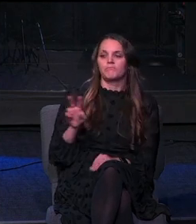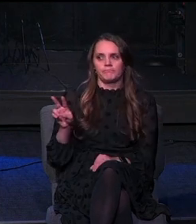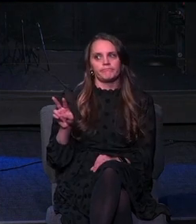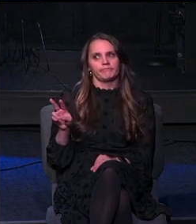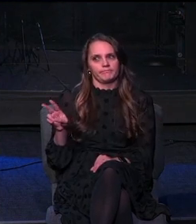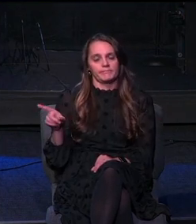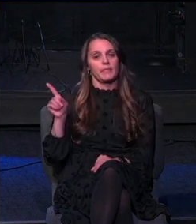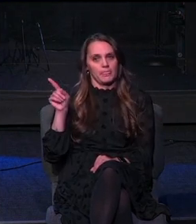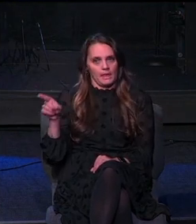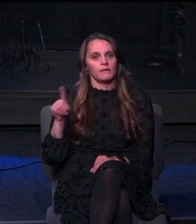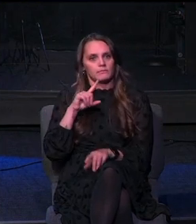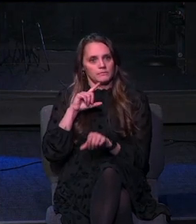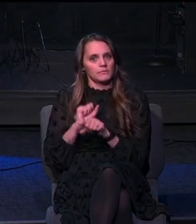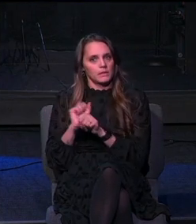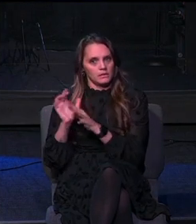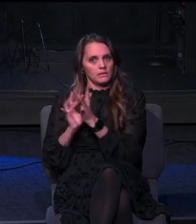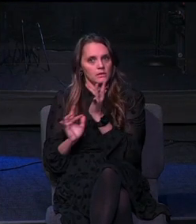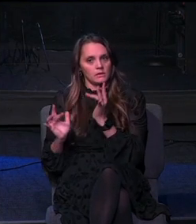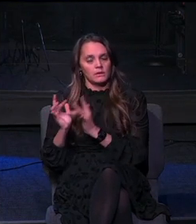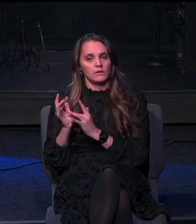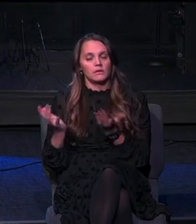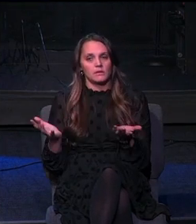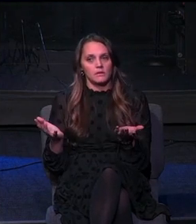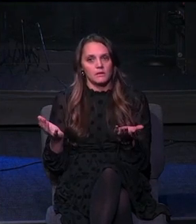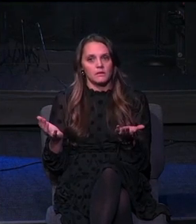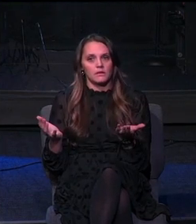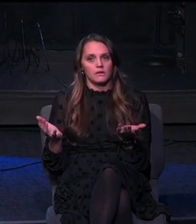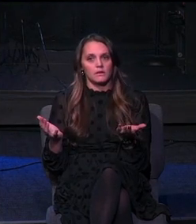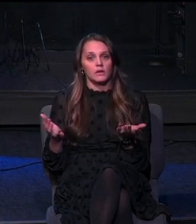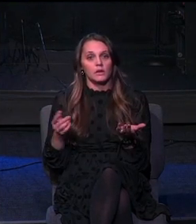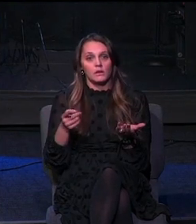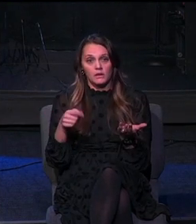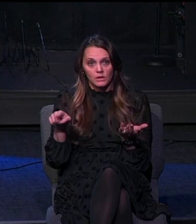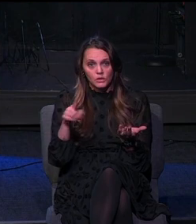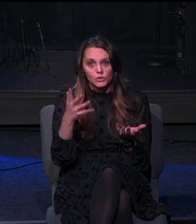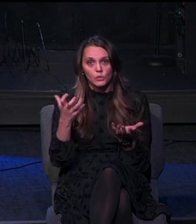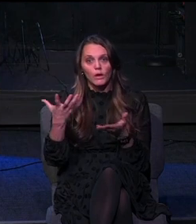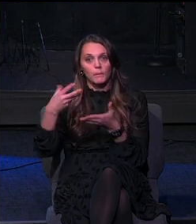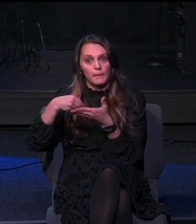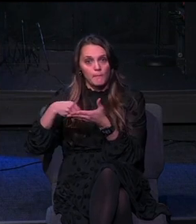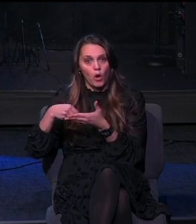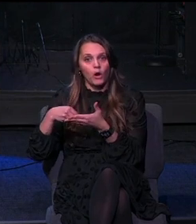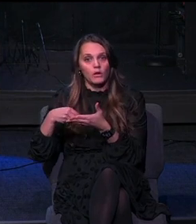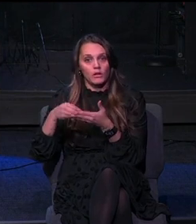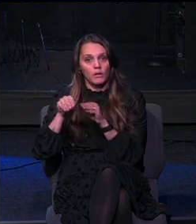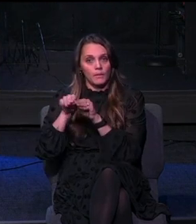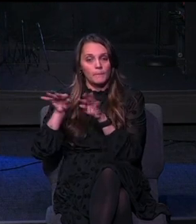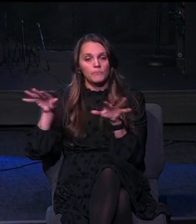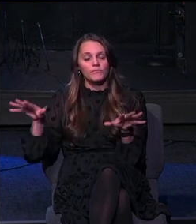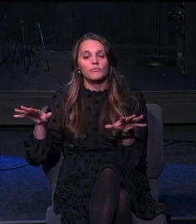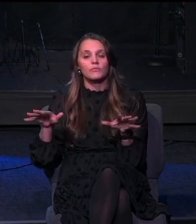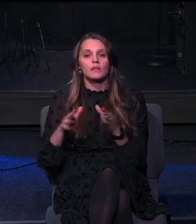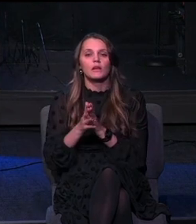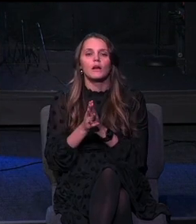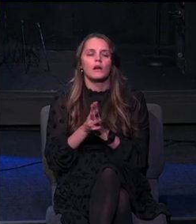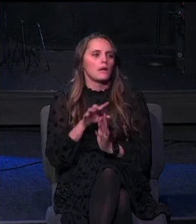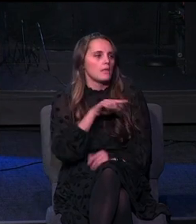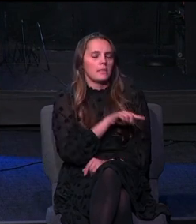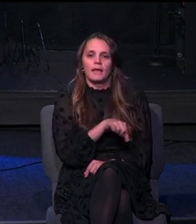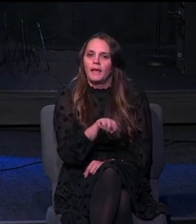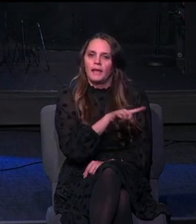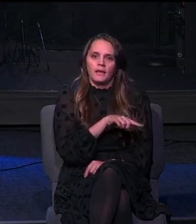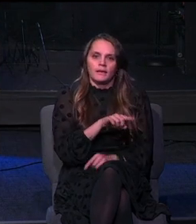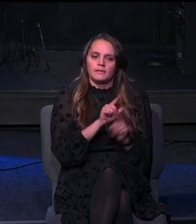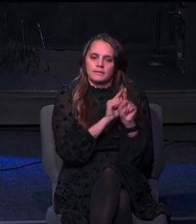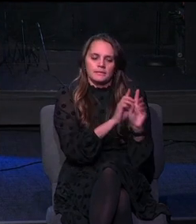He goes, I'm telling you, I'm building my church. You want to be a part? You want to do it? They couldn't wait